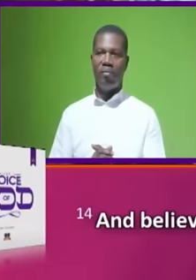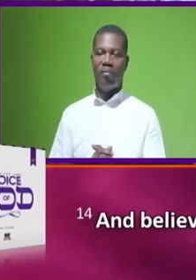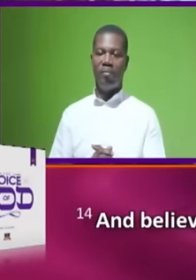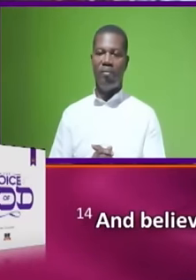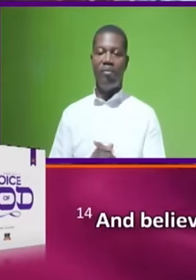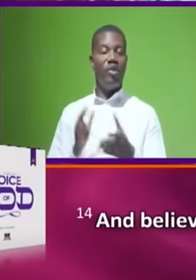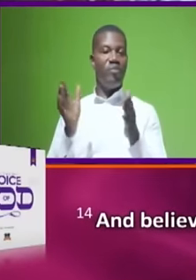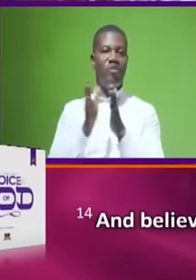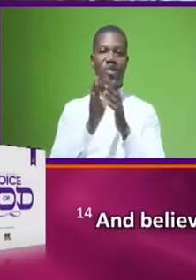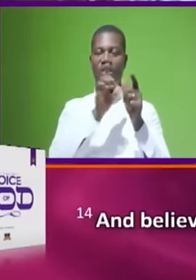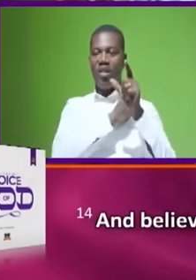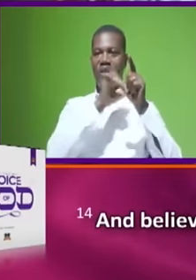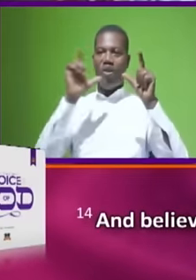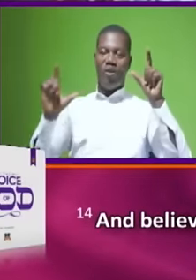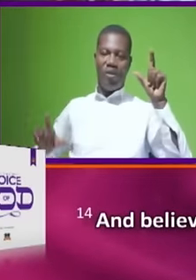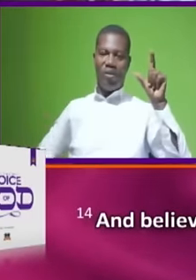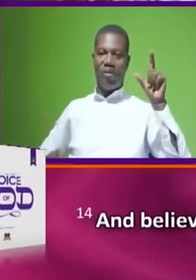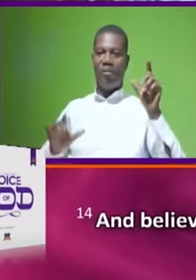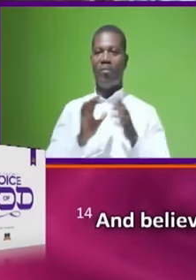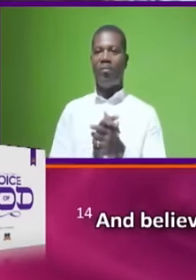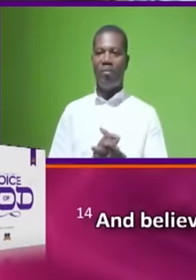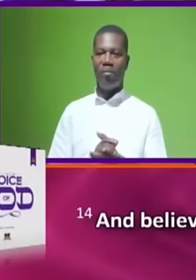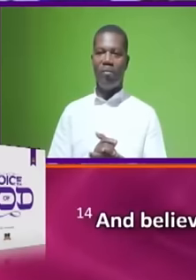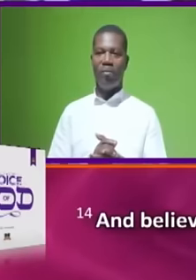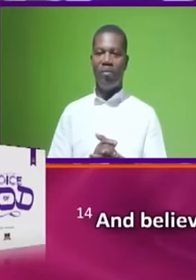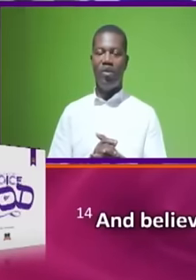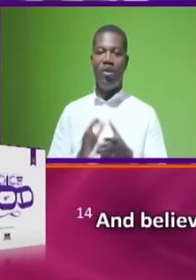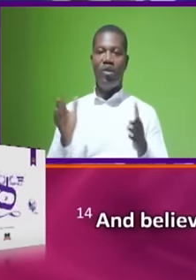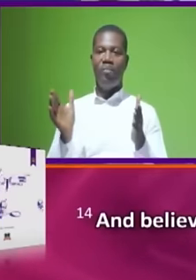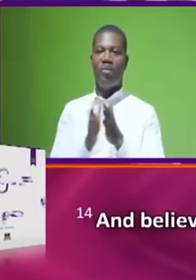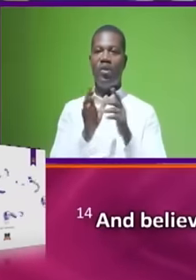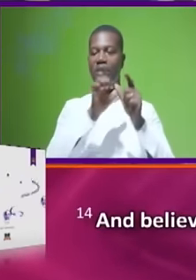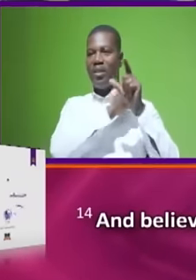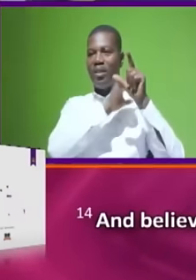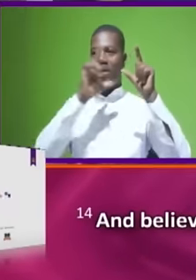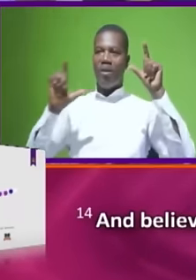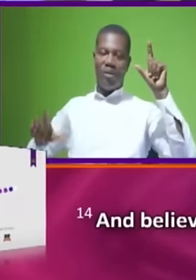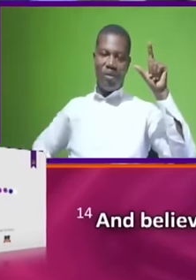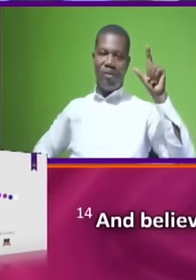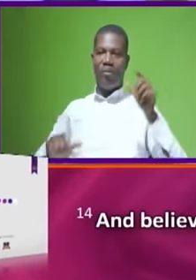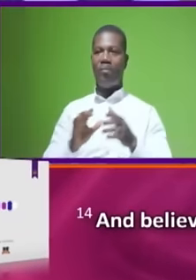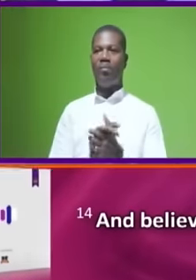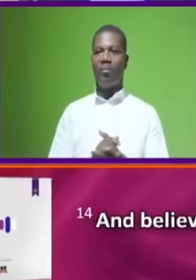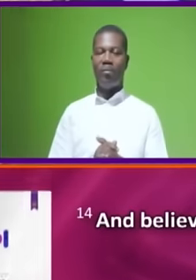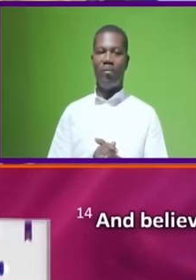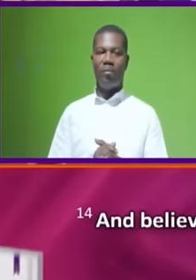Praise the Lord. Hallelujah. Praise the Lord.